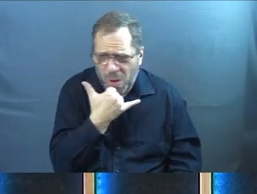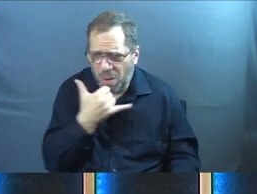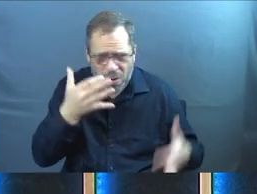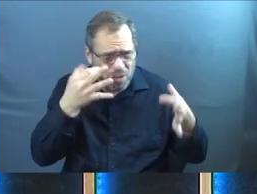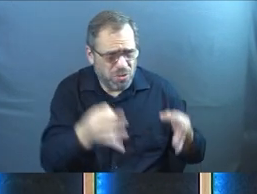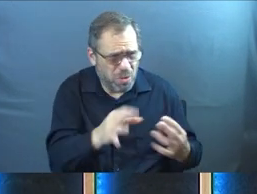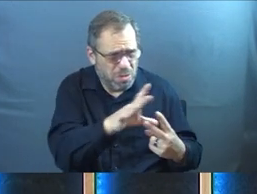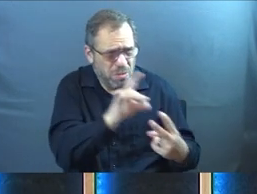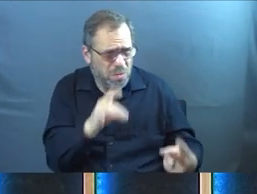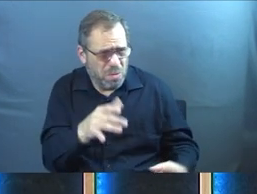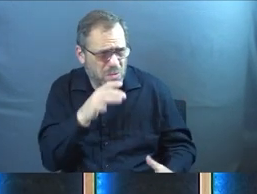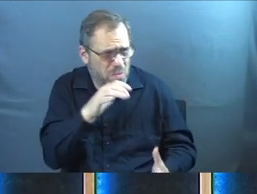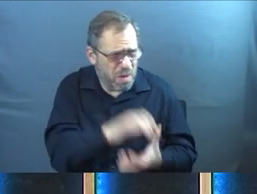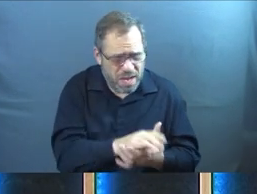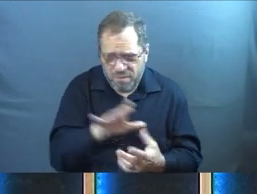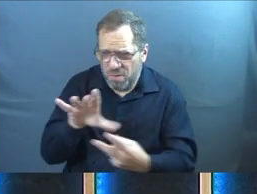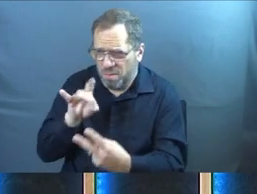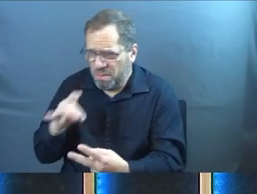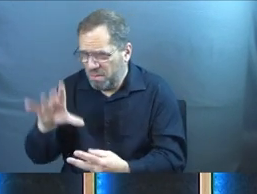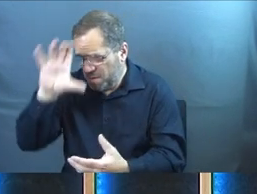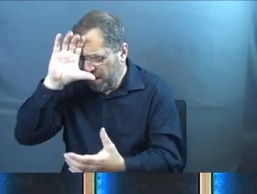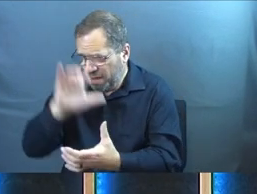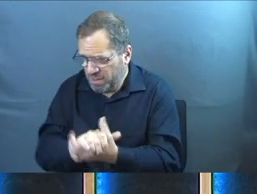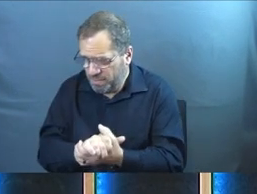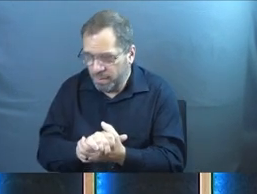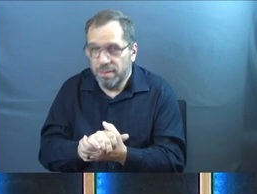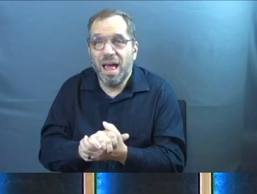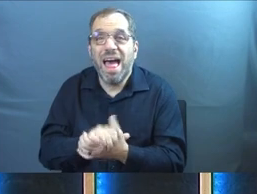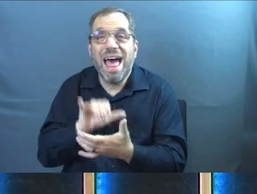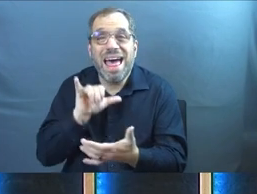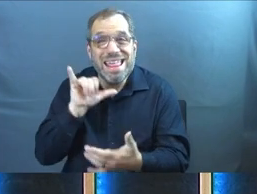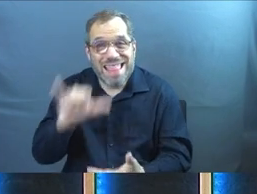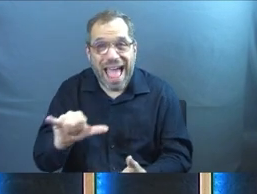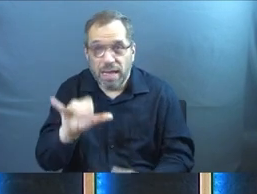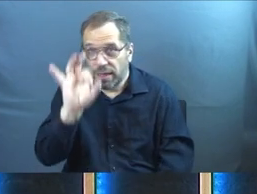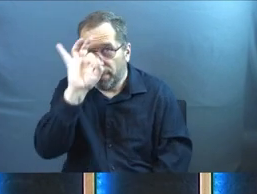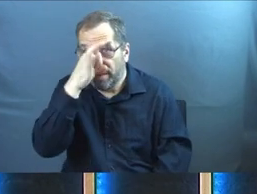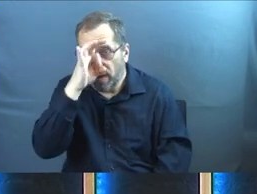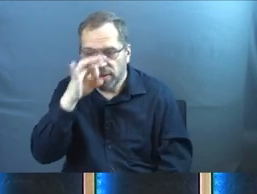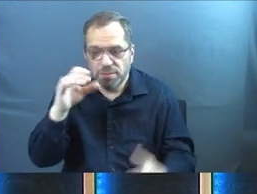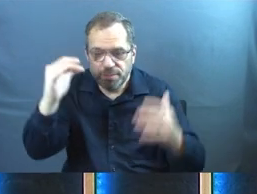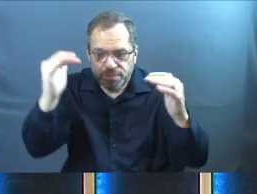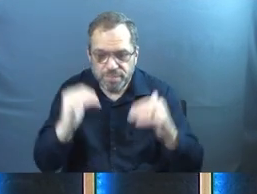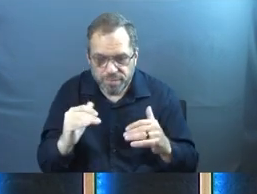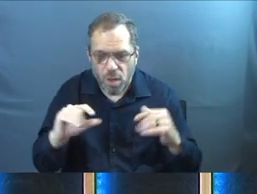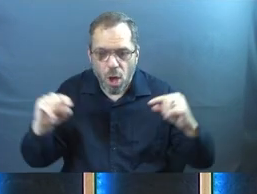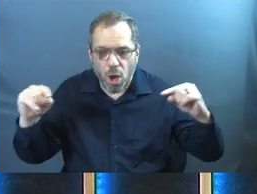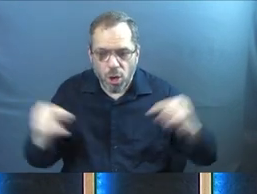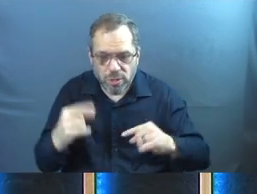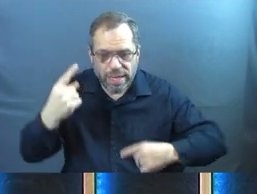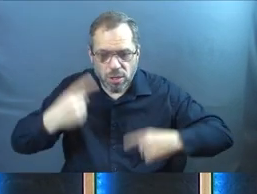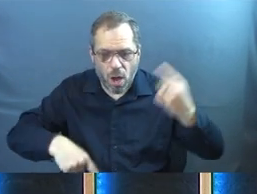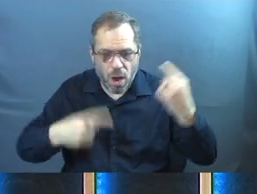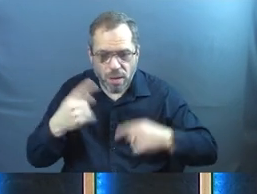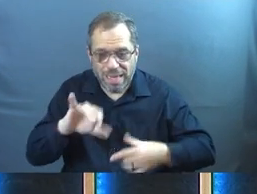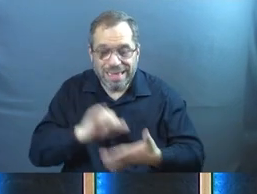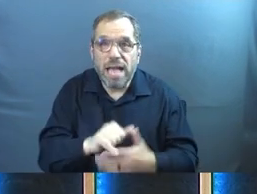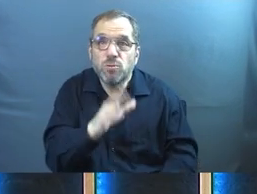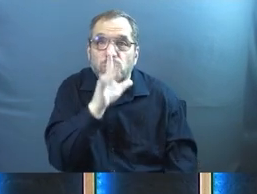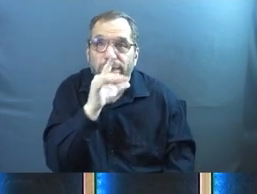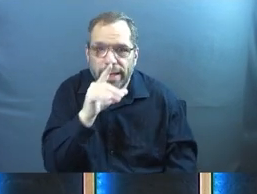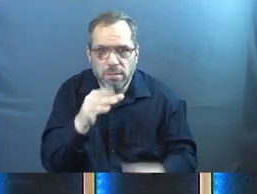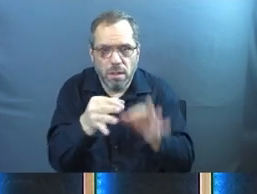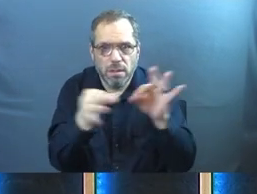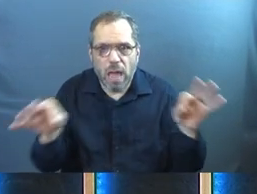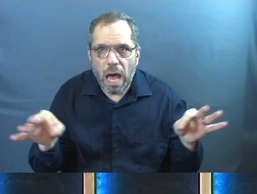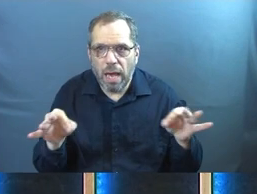chosen the wrong person. And that itself can be a fox. Next, hurts and arguments, the things we say, the